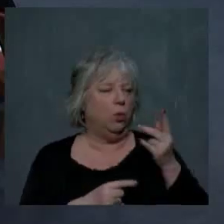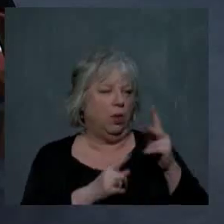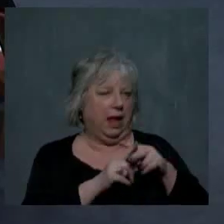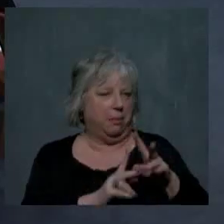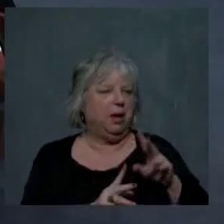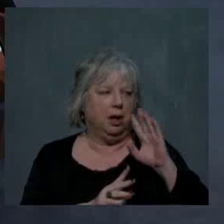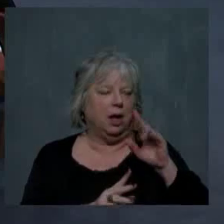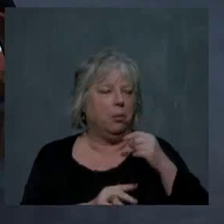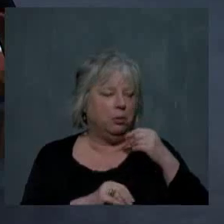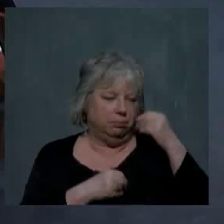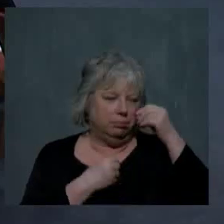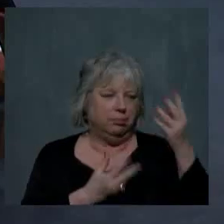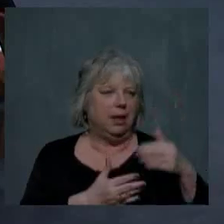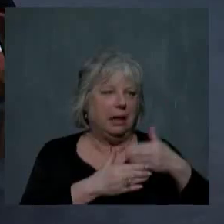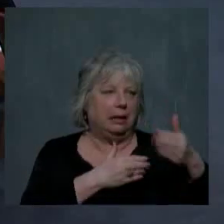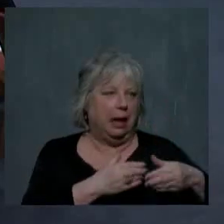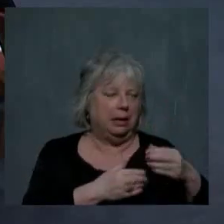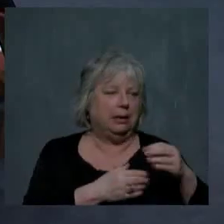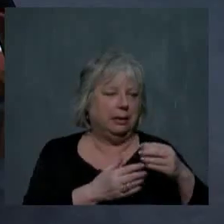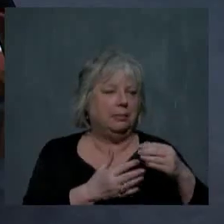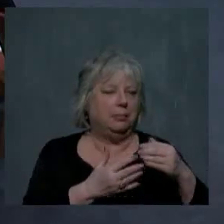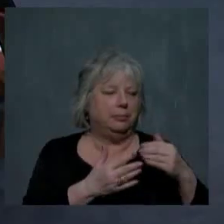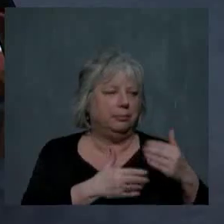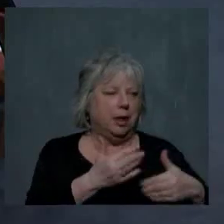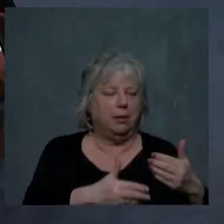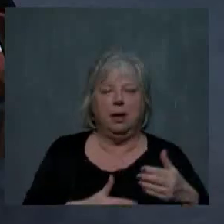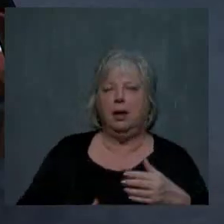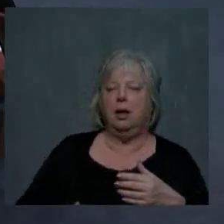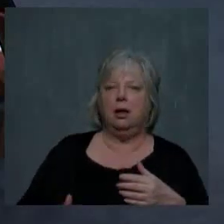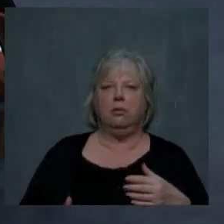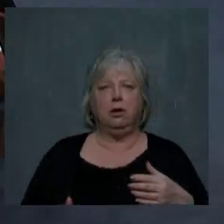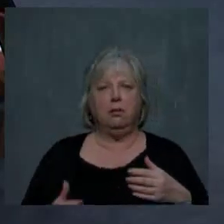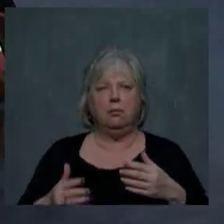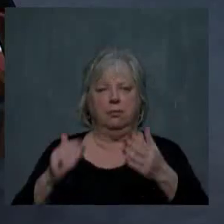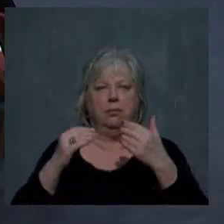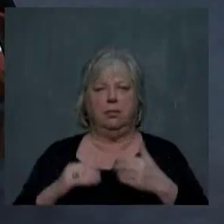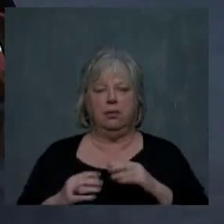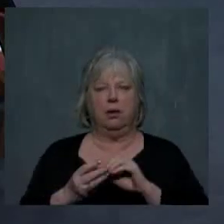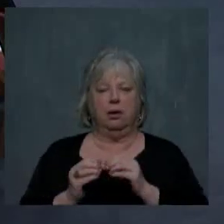We have one more item tonight, is item 14.